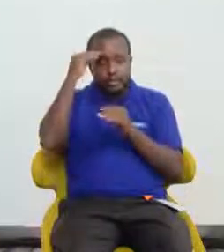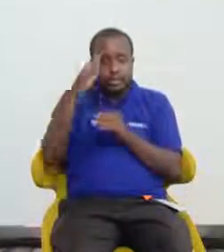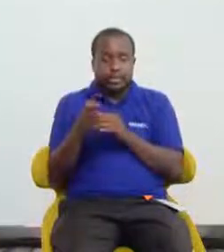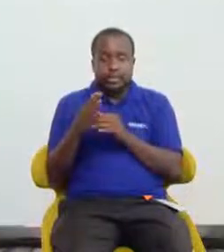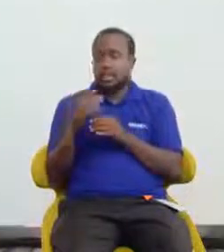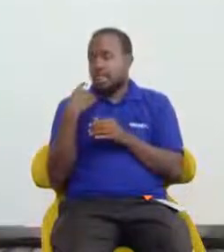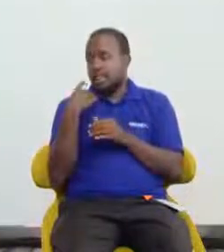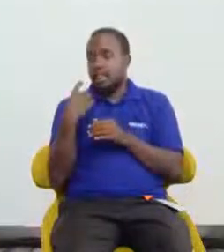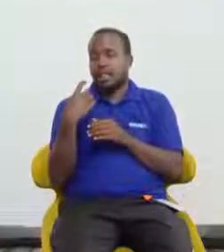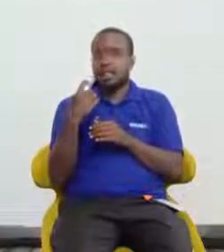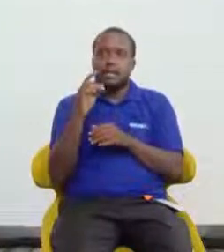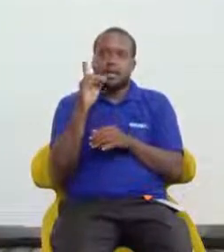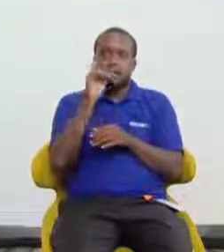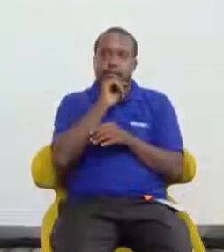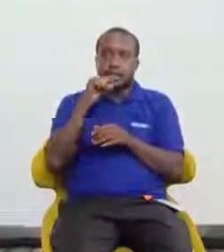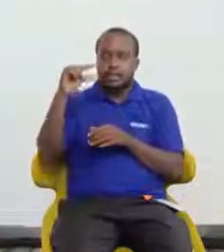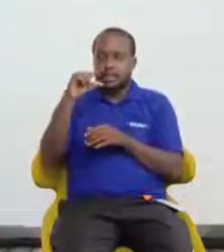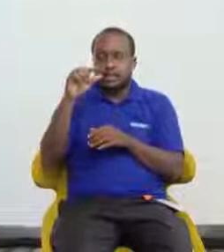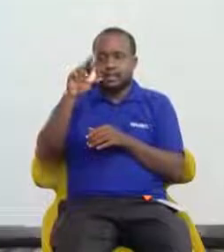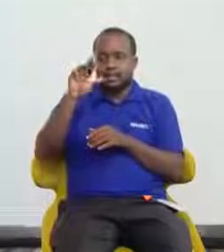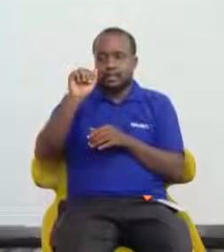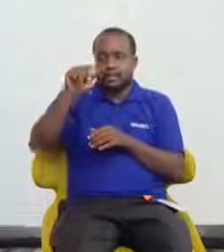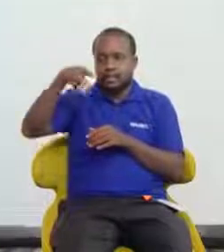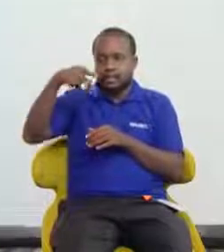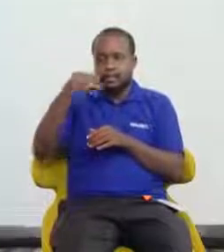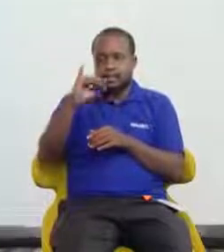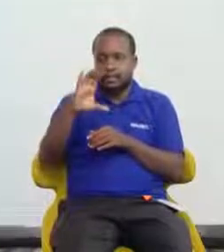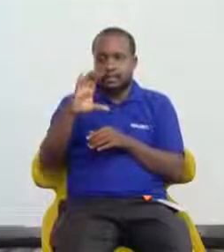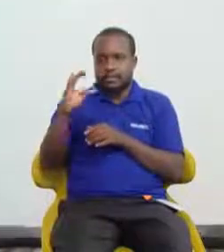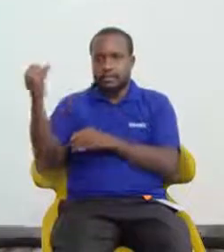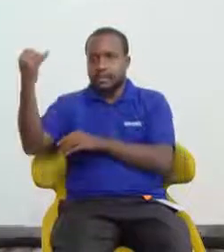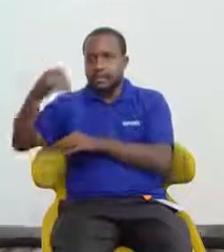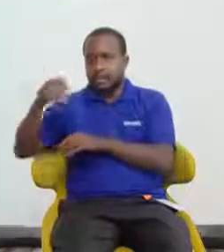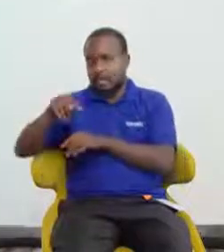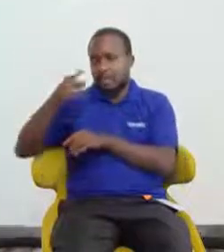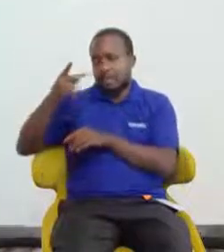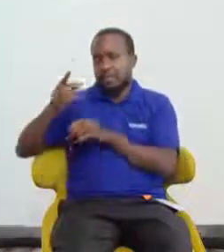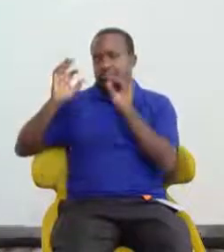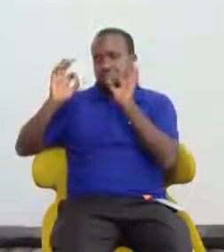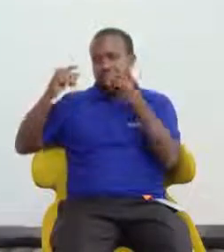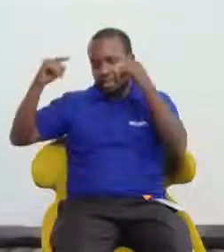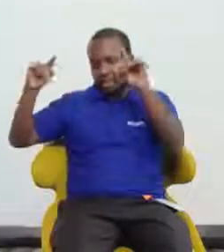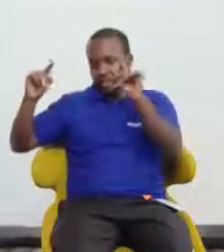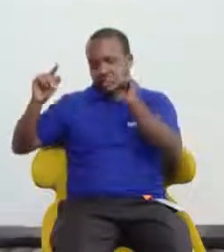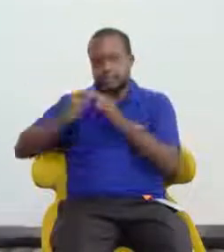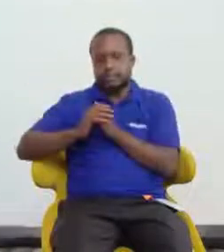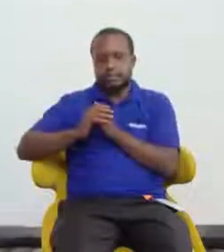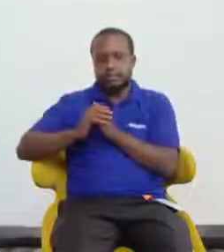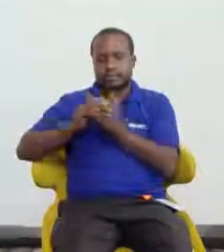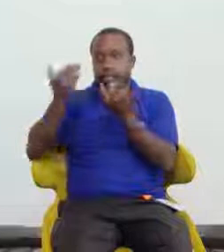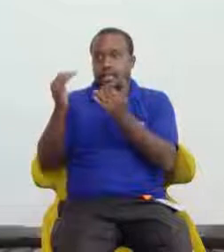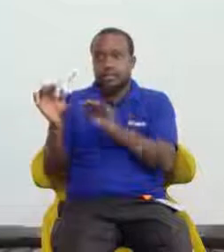just finished their graphic designing, and for me that is a success. They couldn't go to secondary, it's now 3 years they've been